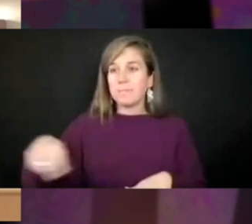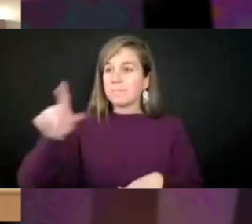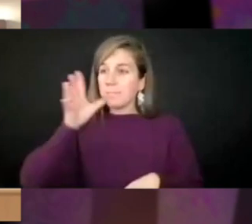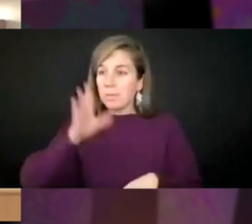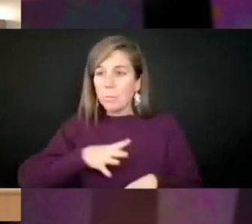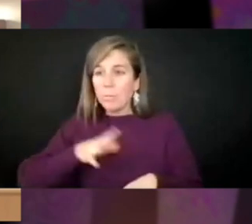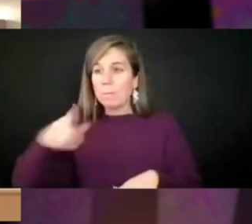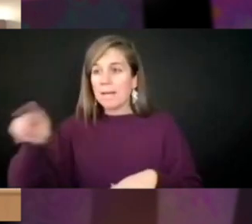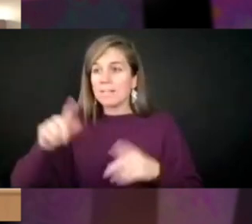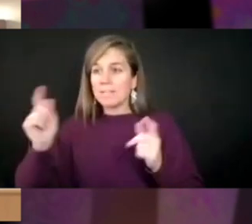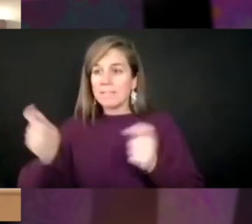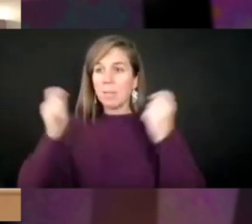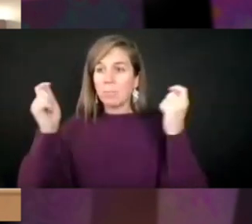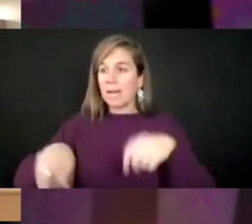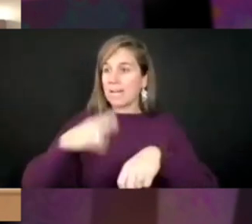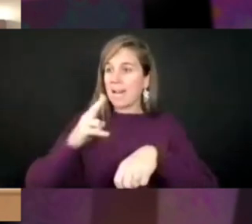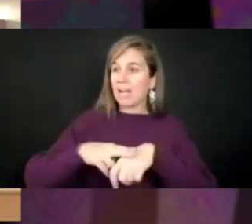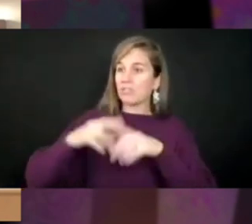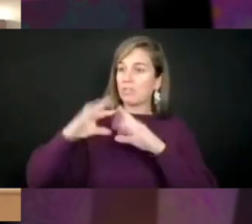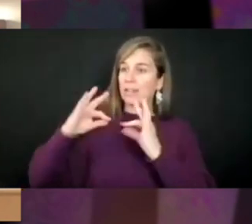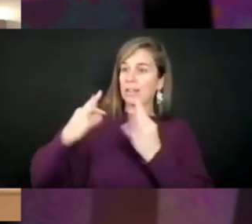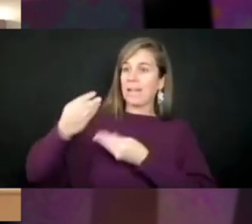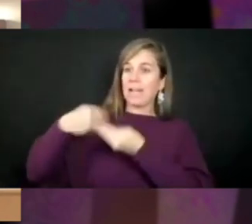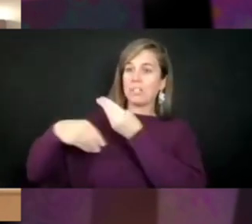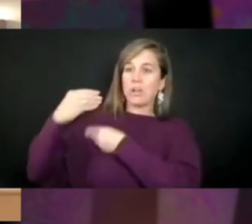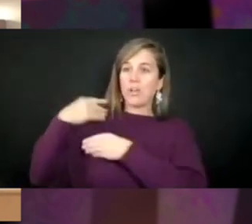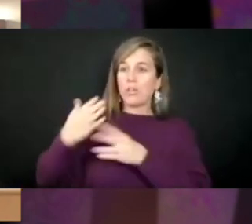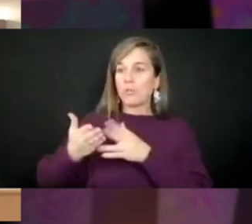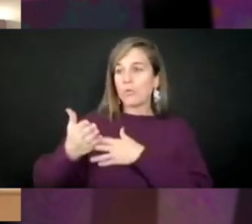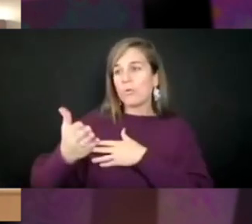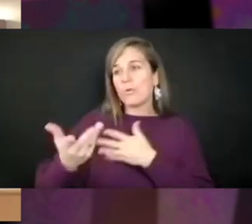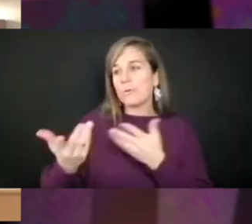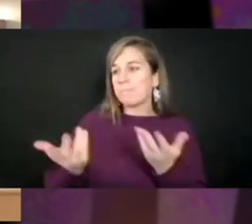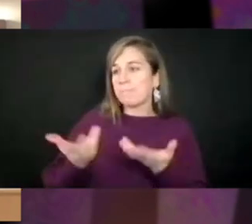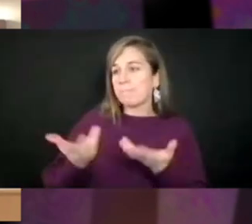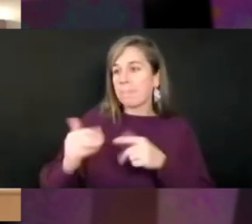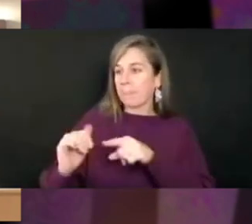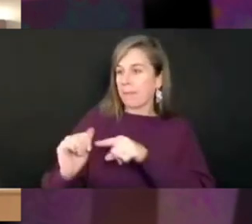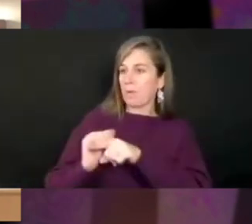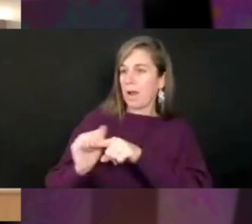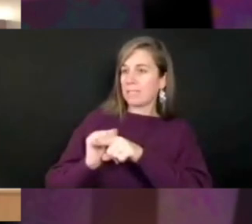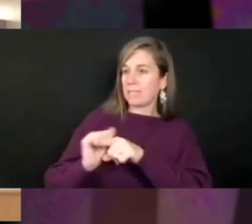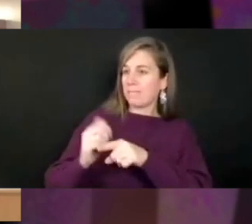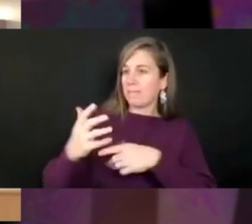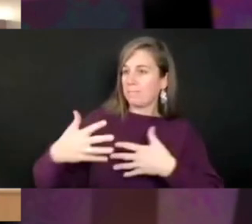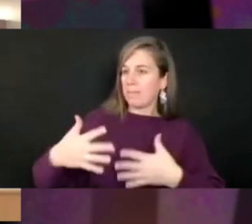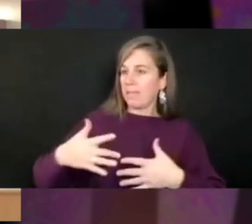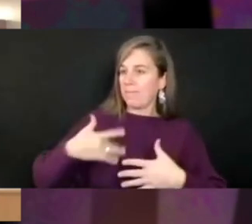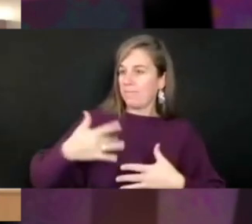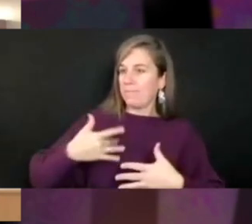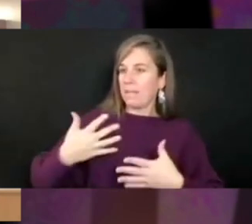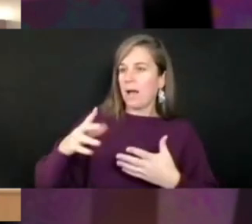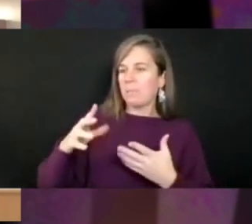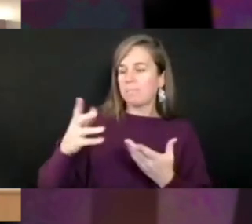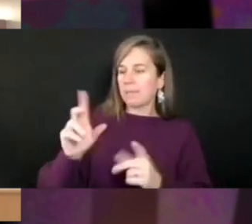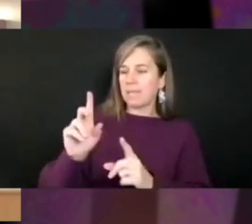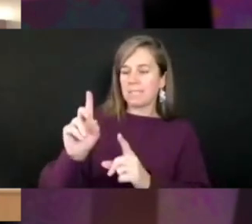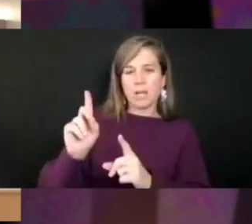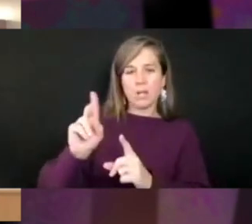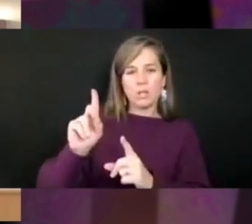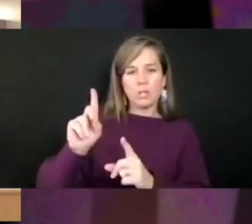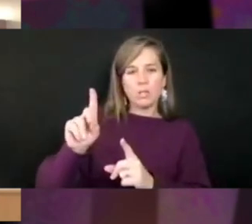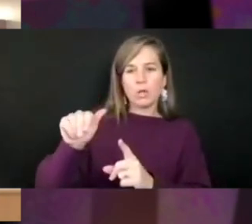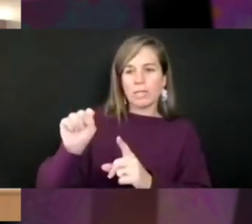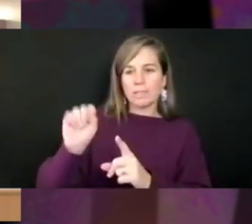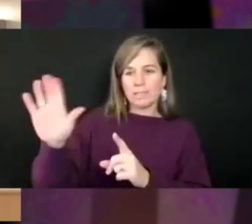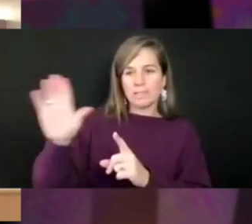of women celebrating matrilineage through the practice of dudus, which is like feeling good and looking